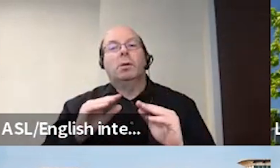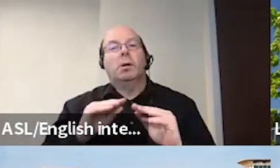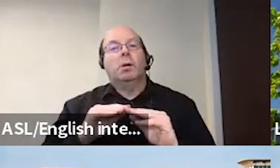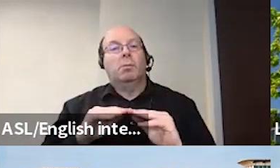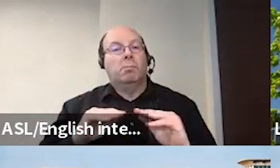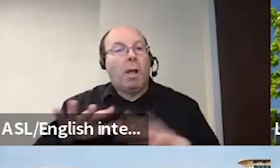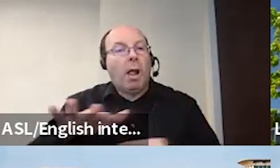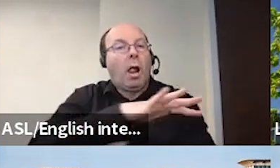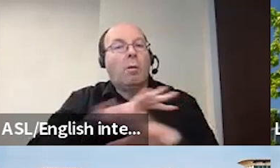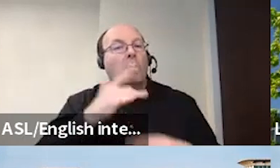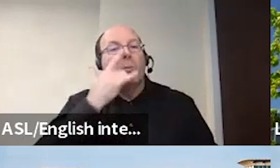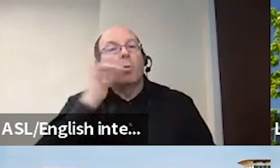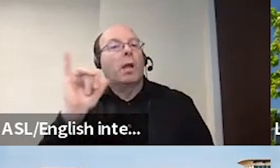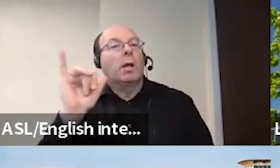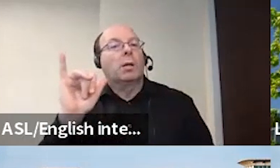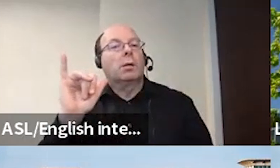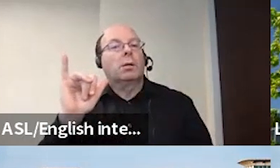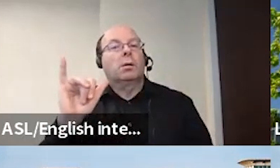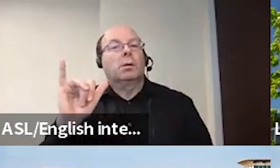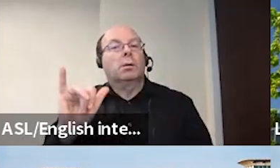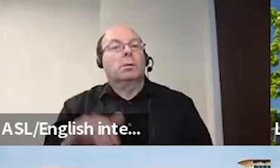that look like?